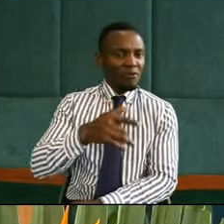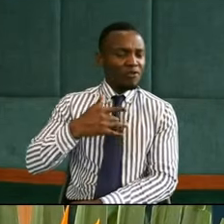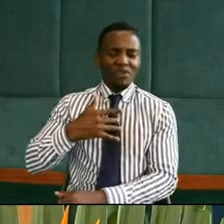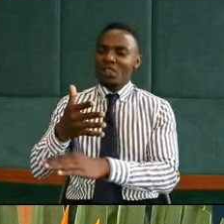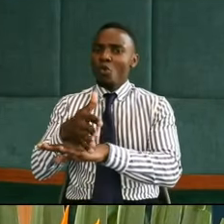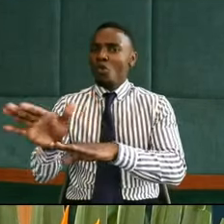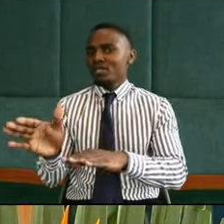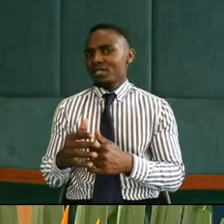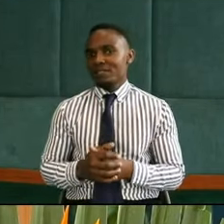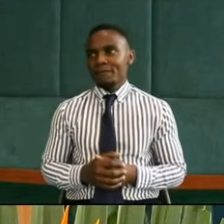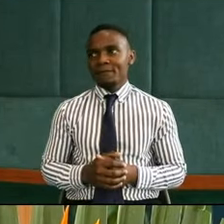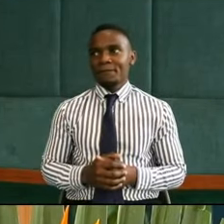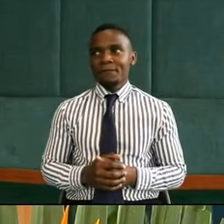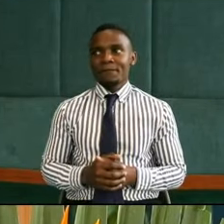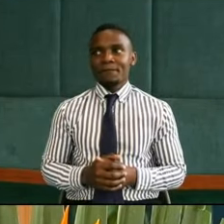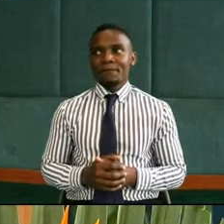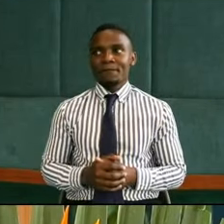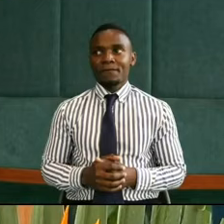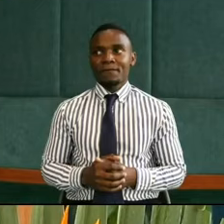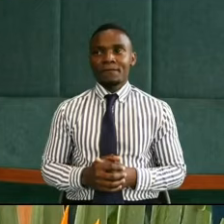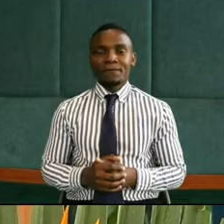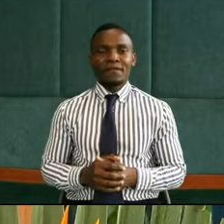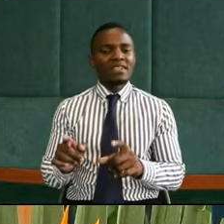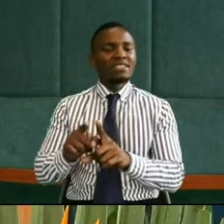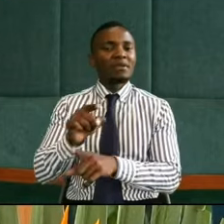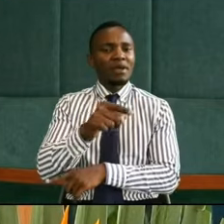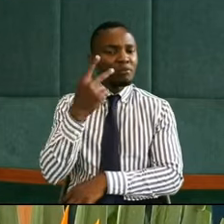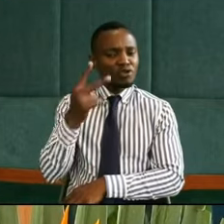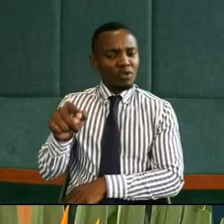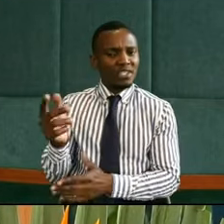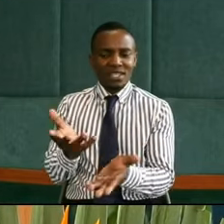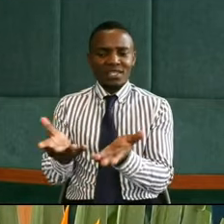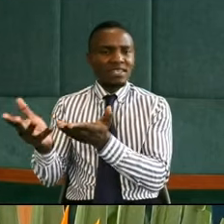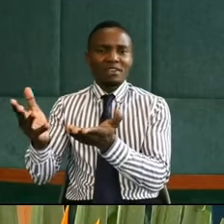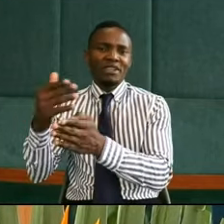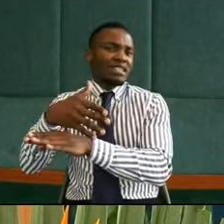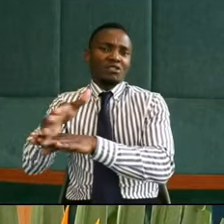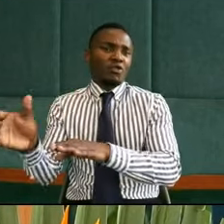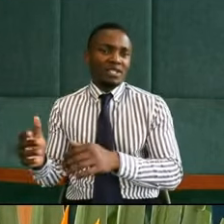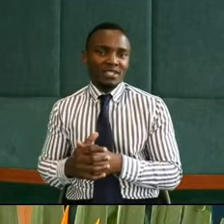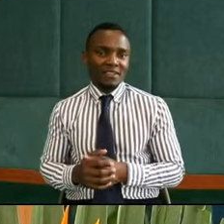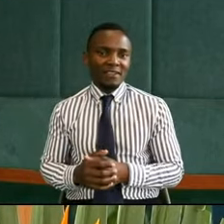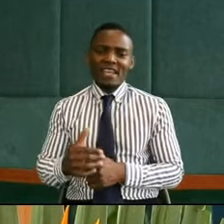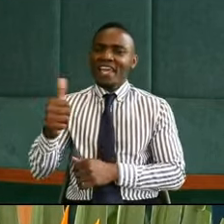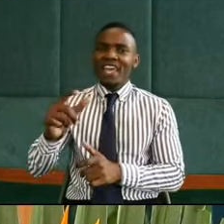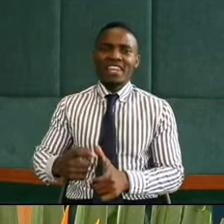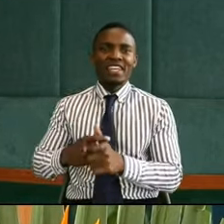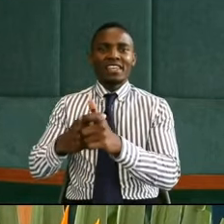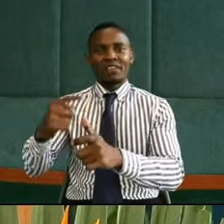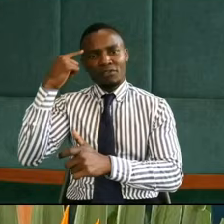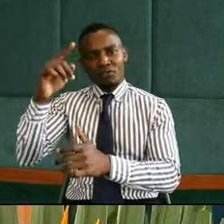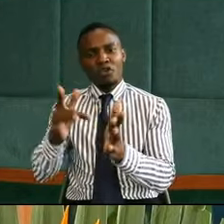as a waste. Any sacrifice for the master is a waste. Any gift for the